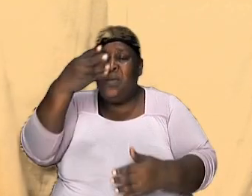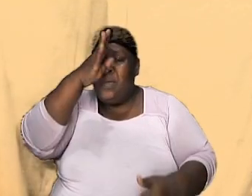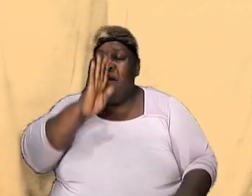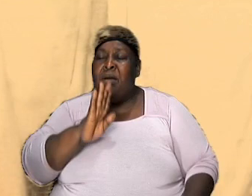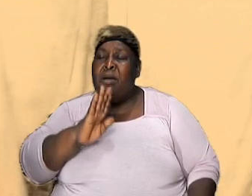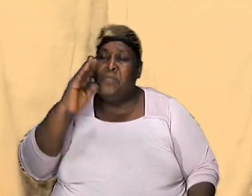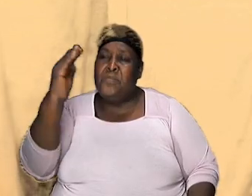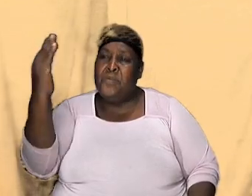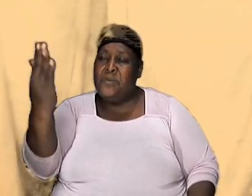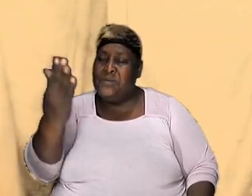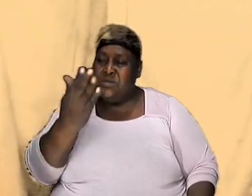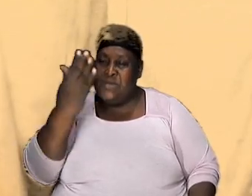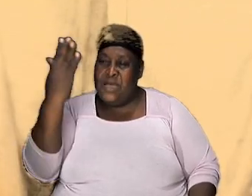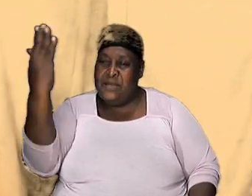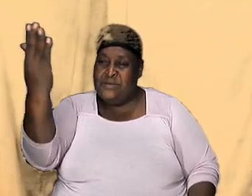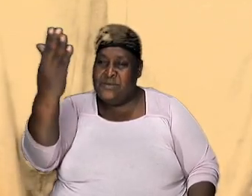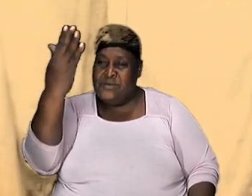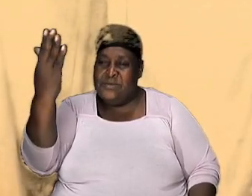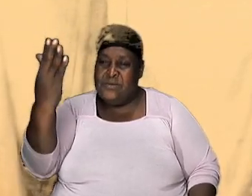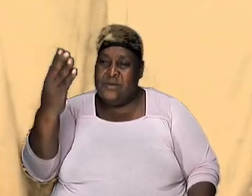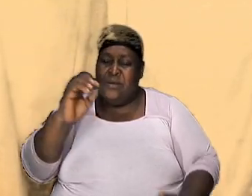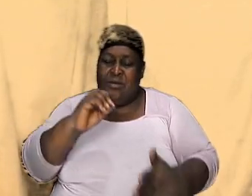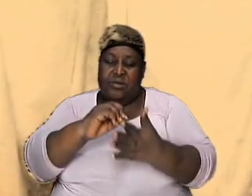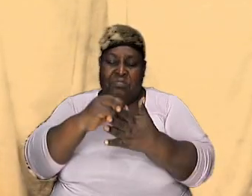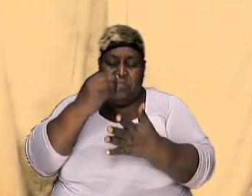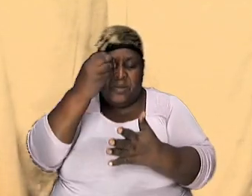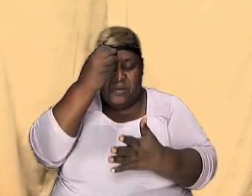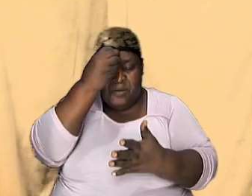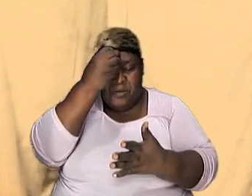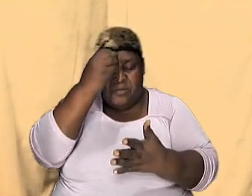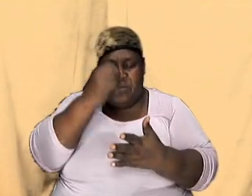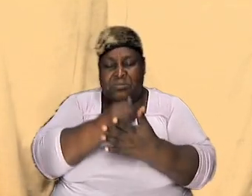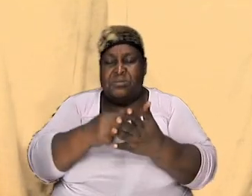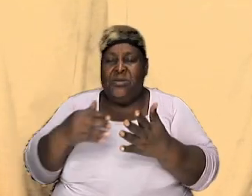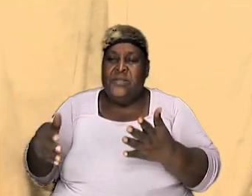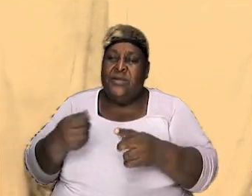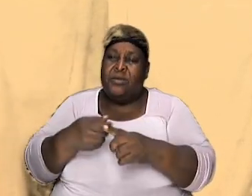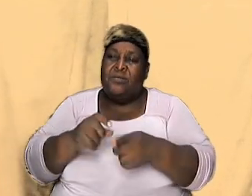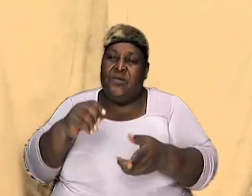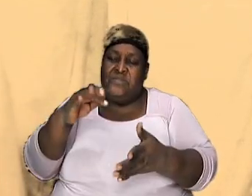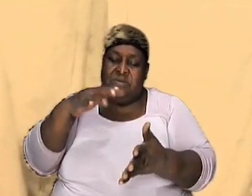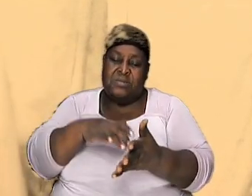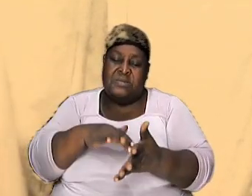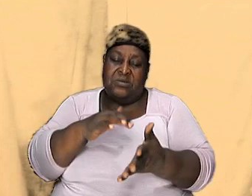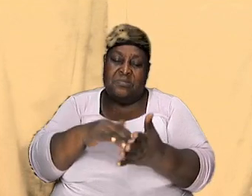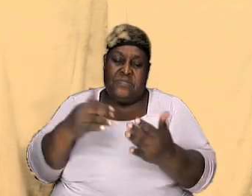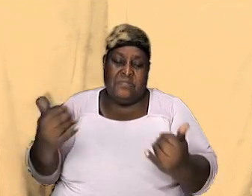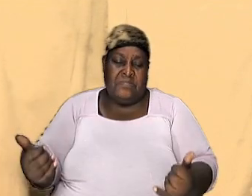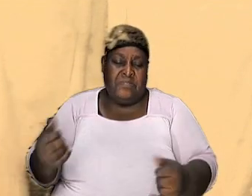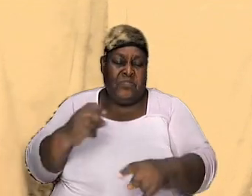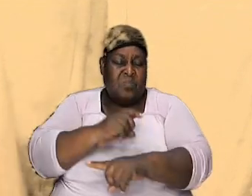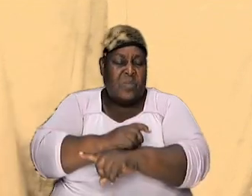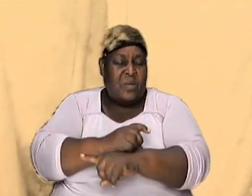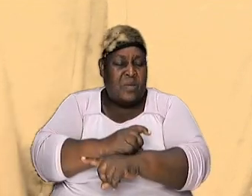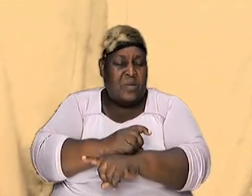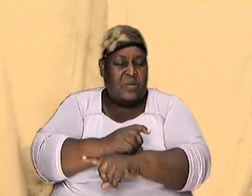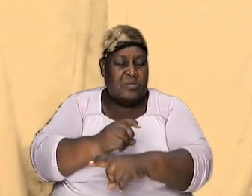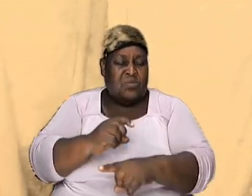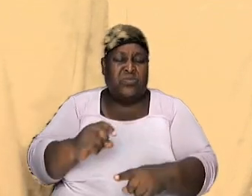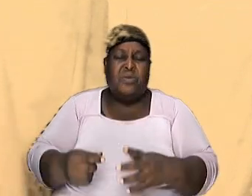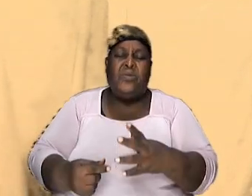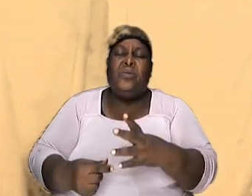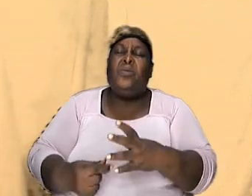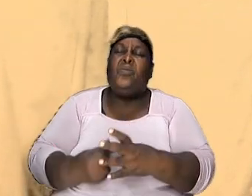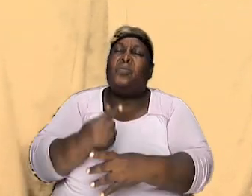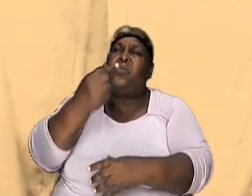able to learn something from the study today as we grow in grace and in the